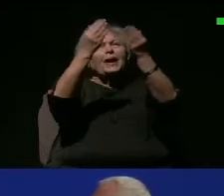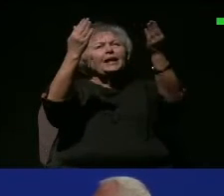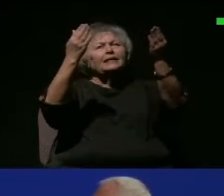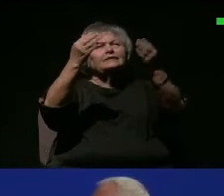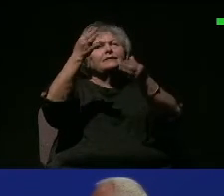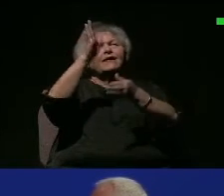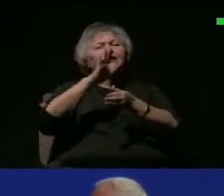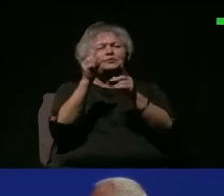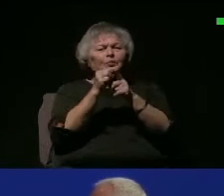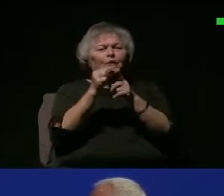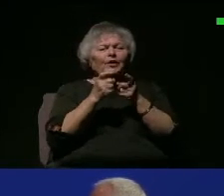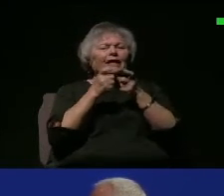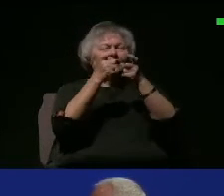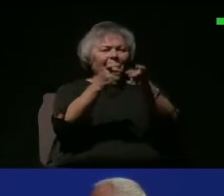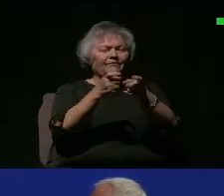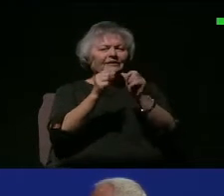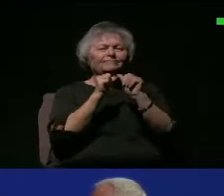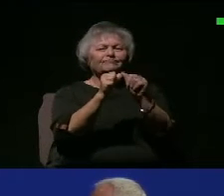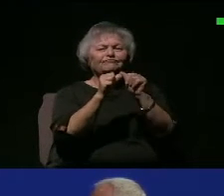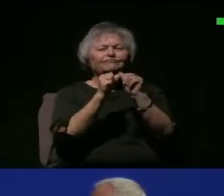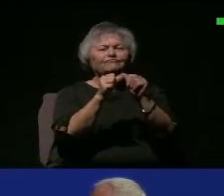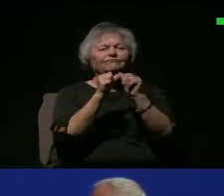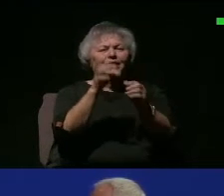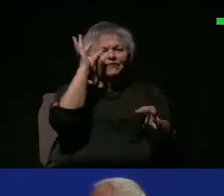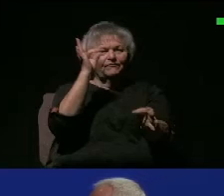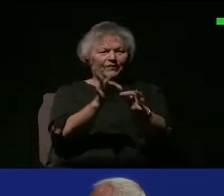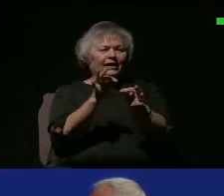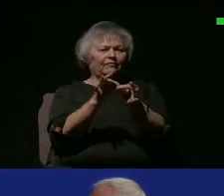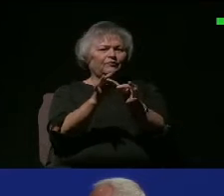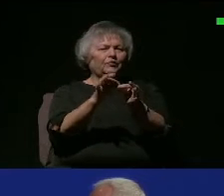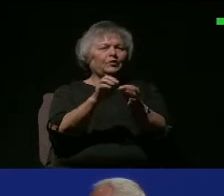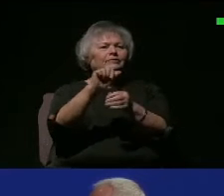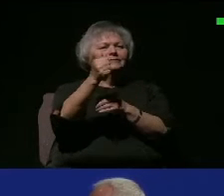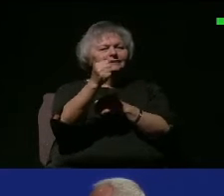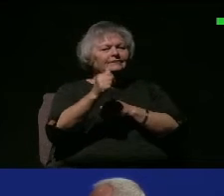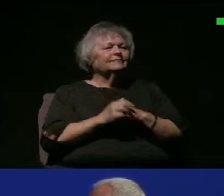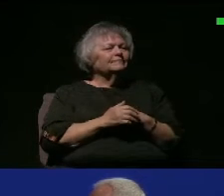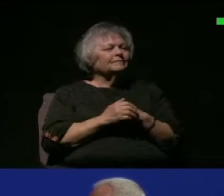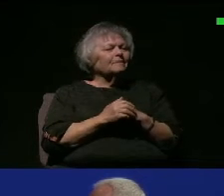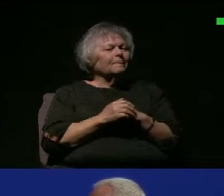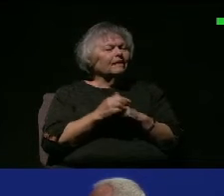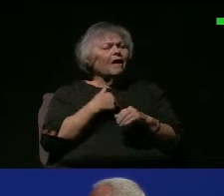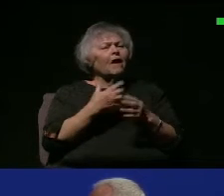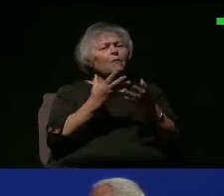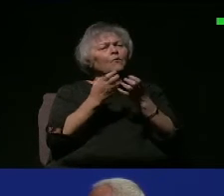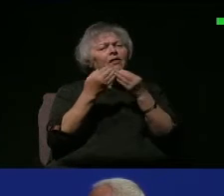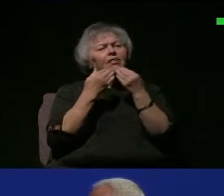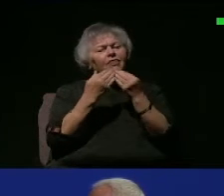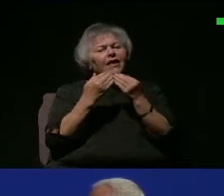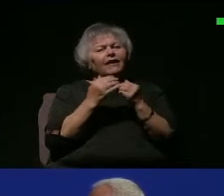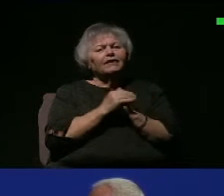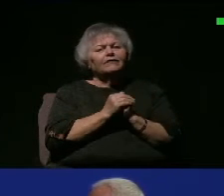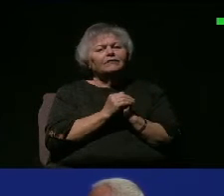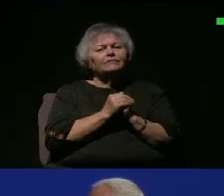in giving and staying faithful to the tithe, even though these are uncertain times. And I especially want to thank, too, all